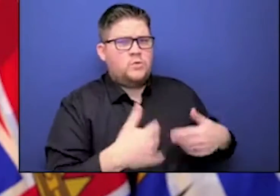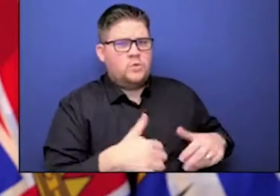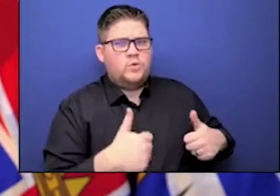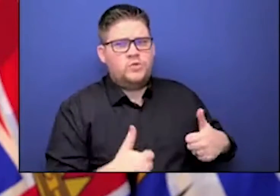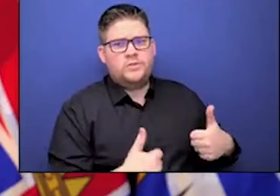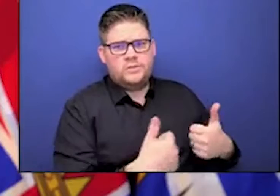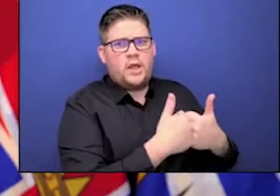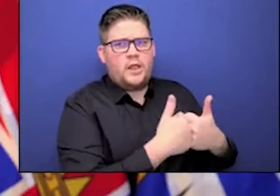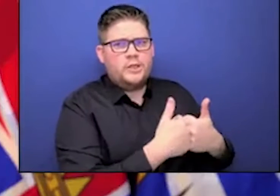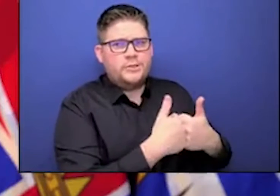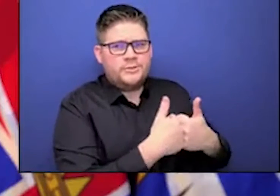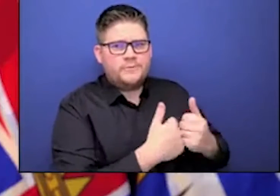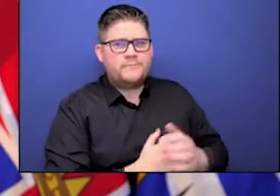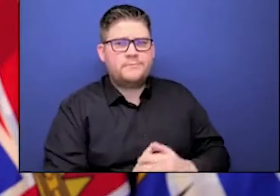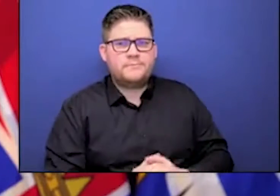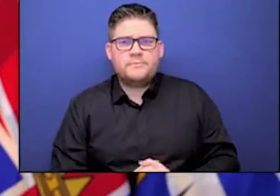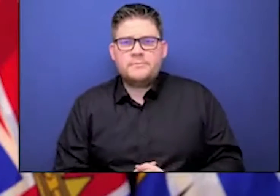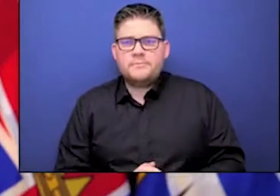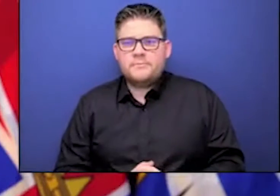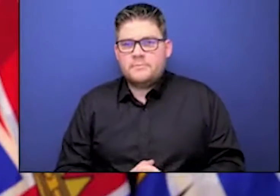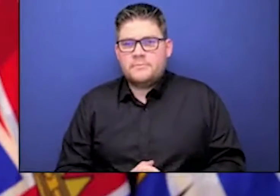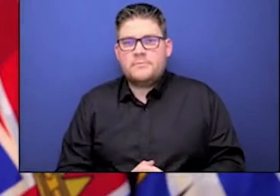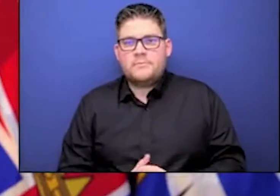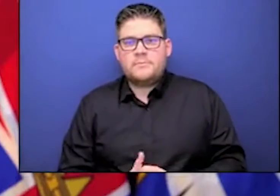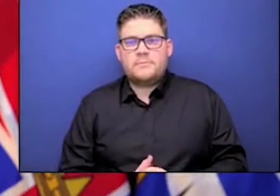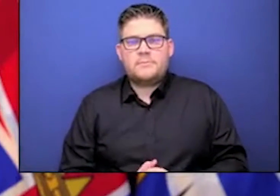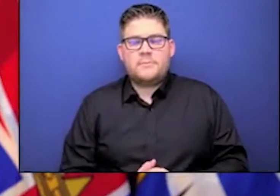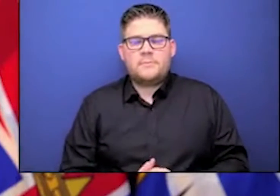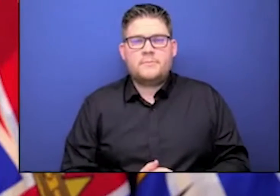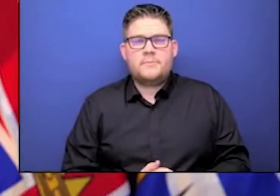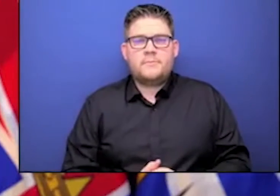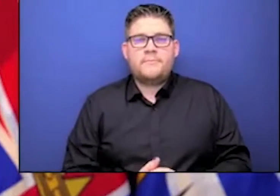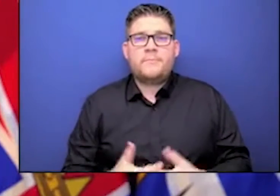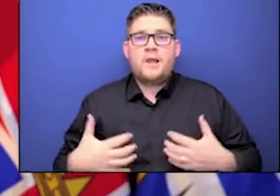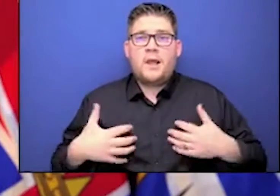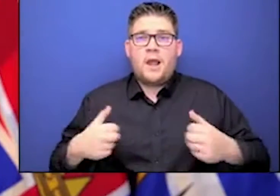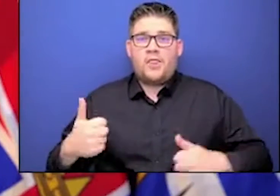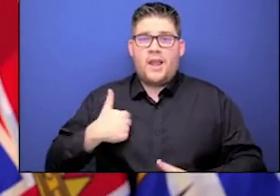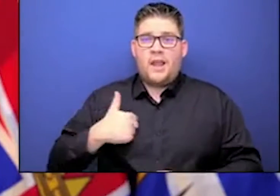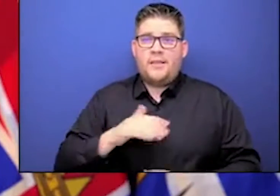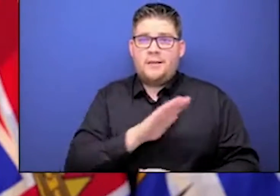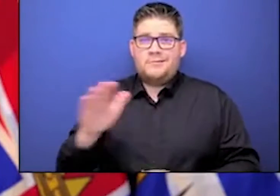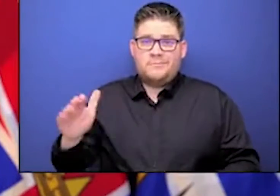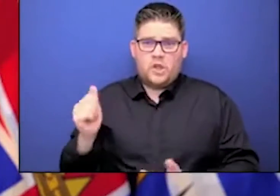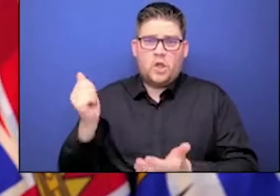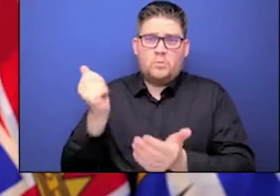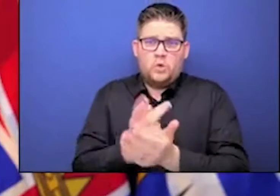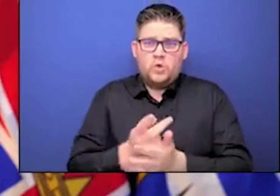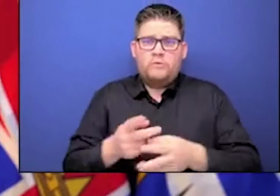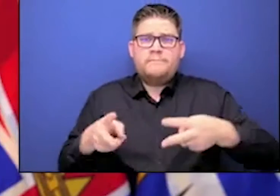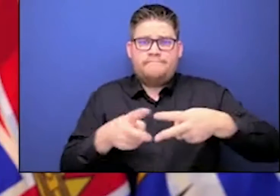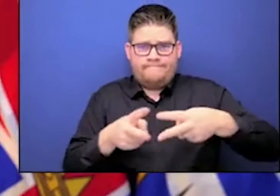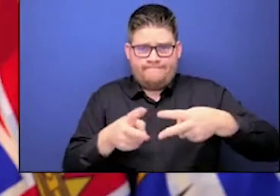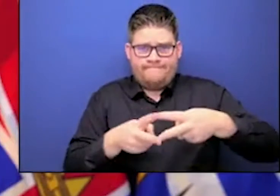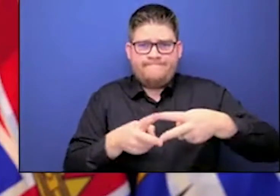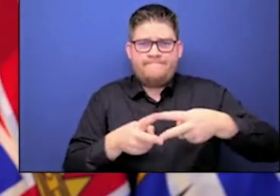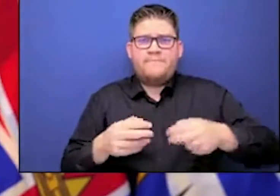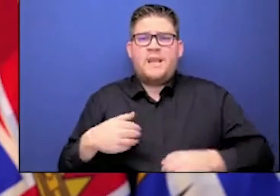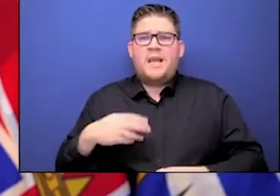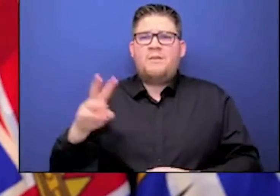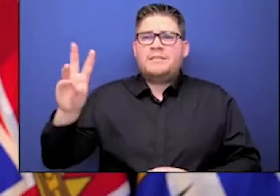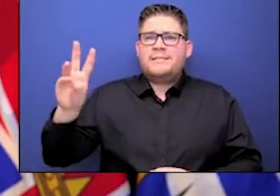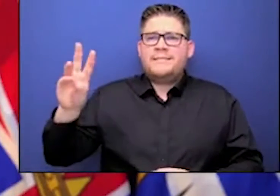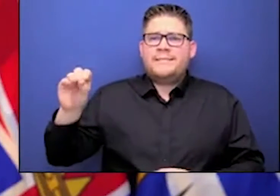being used, that Health Canada based the approval on, was about 60-some%. But if we look at the data and the